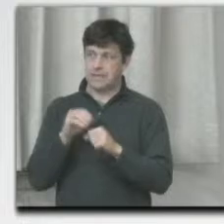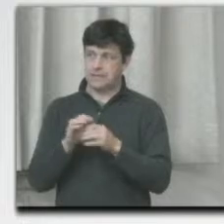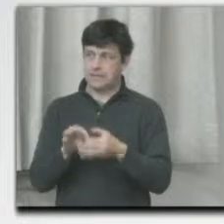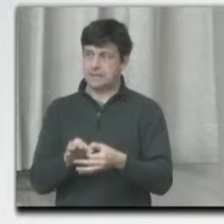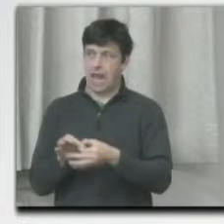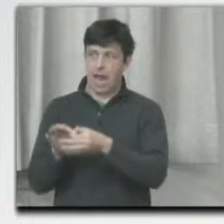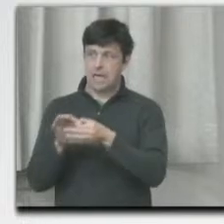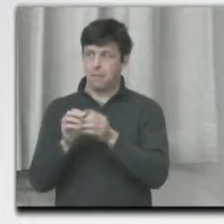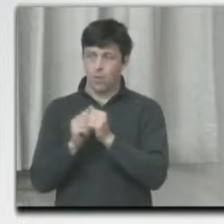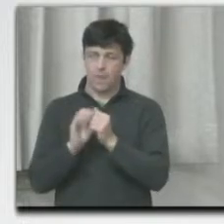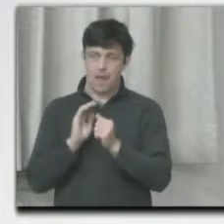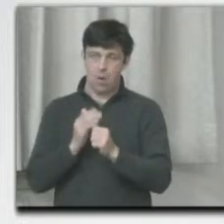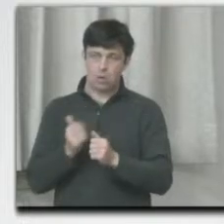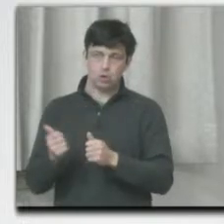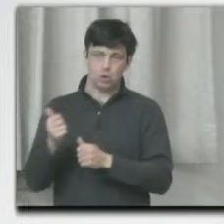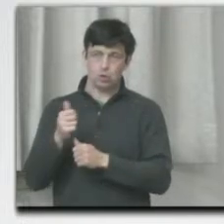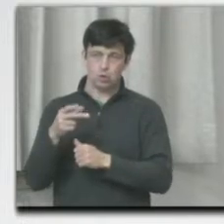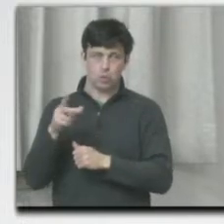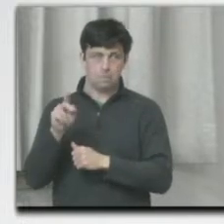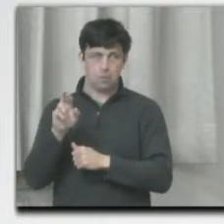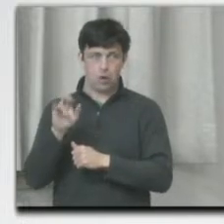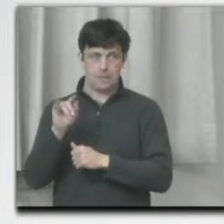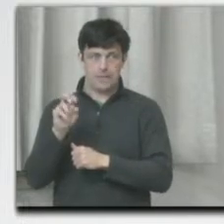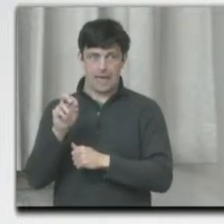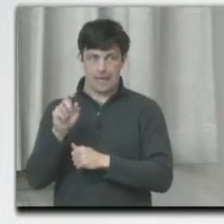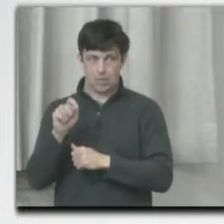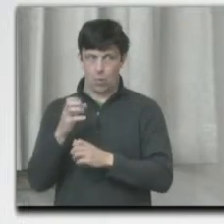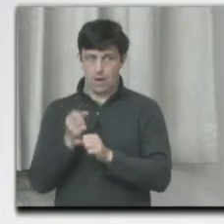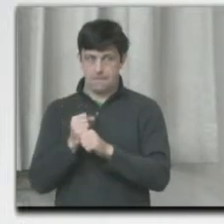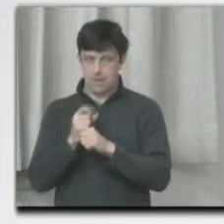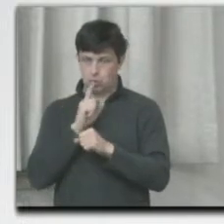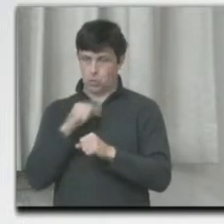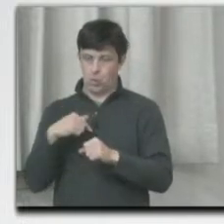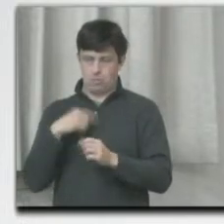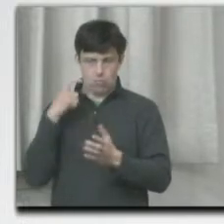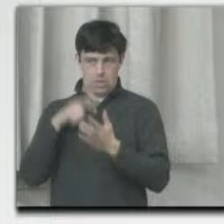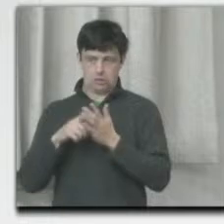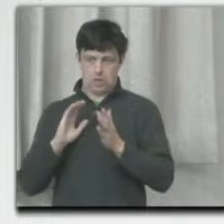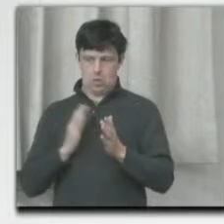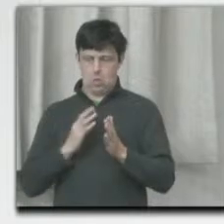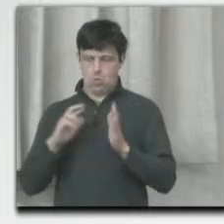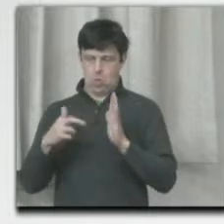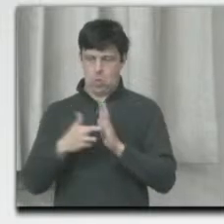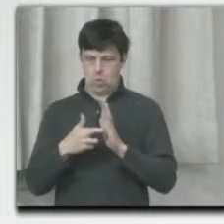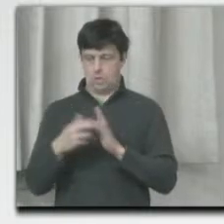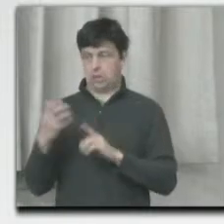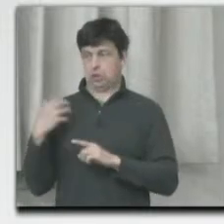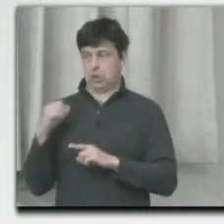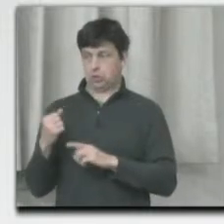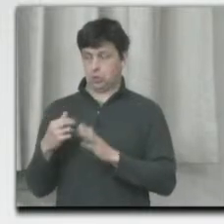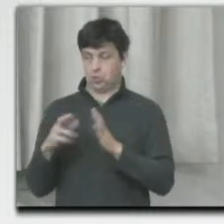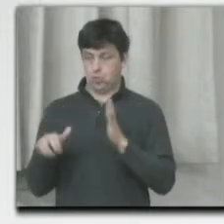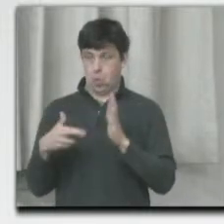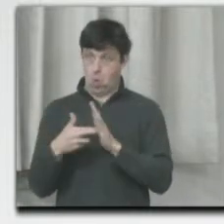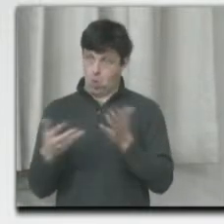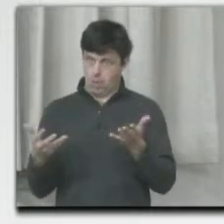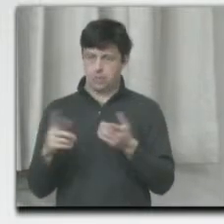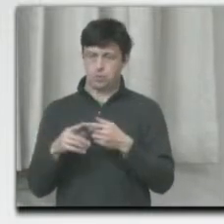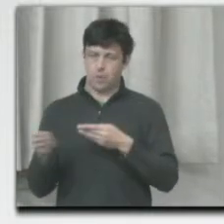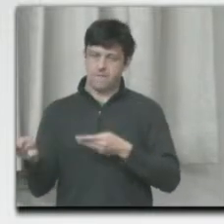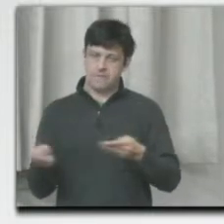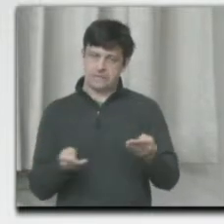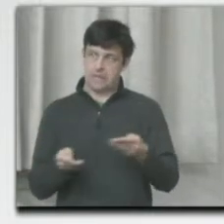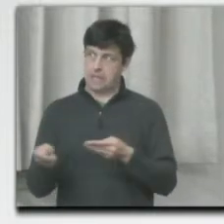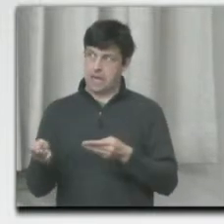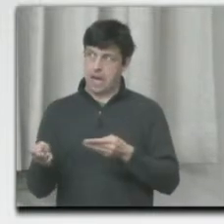tandem with our superintendent, what is important is that we recognize what our role is. The chair's role is to facilitate, actually